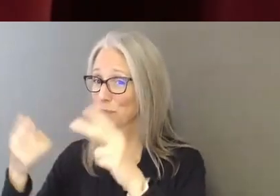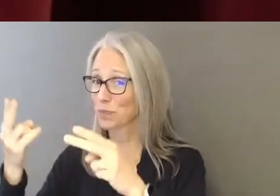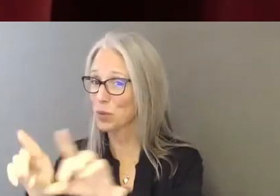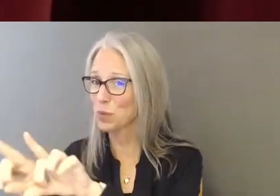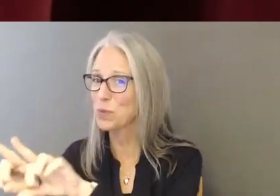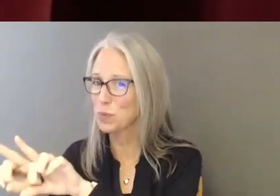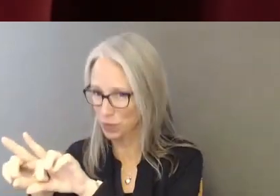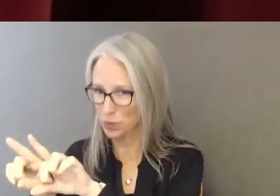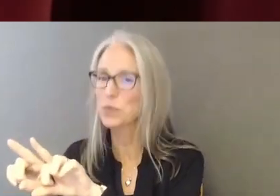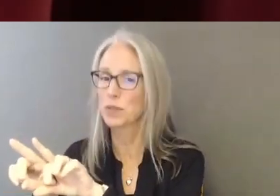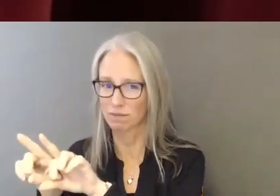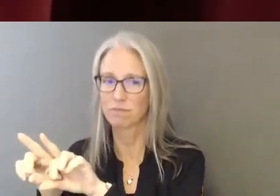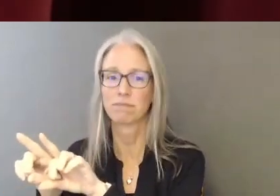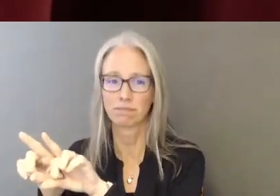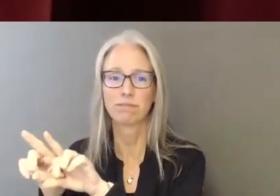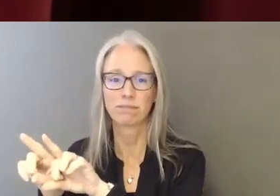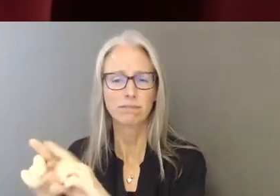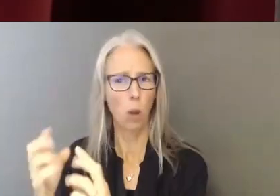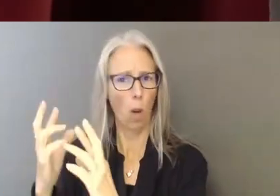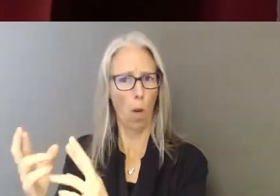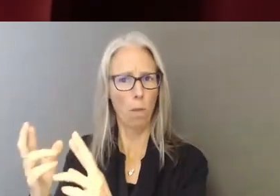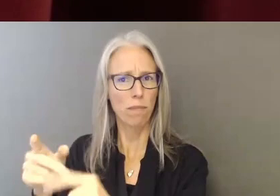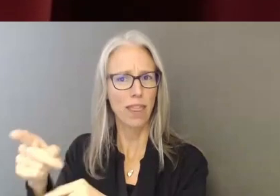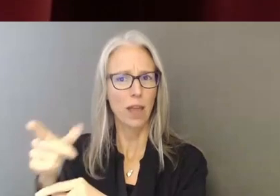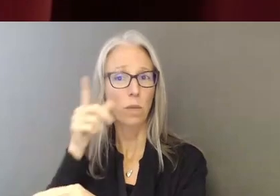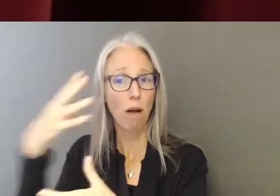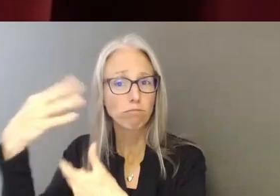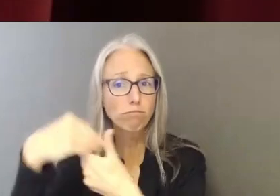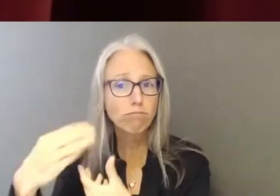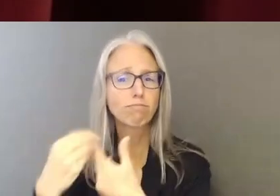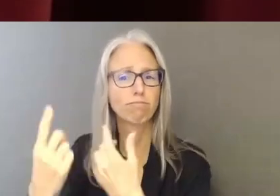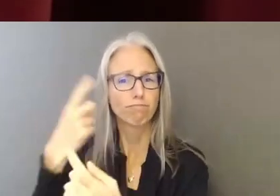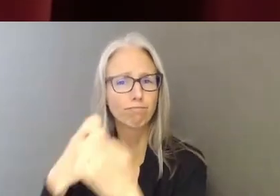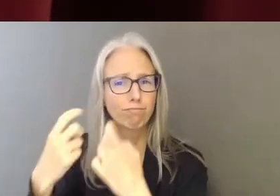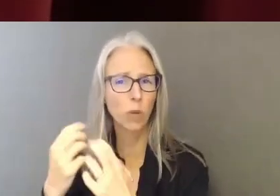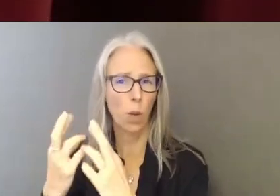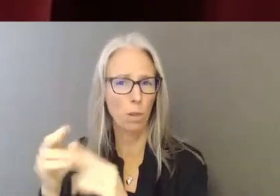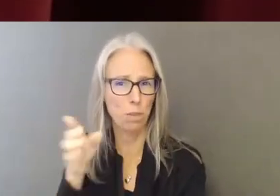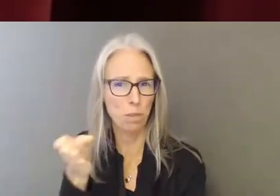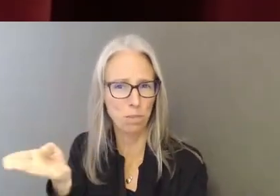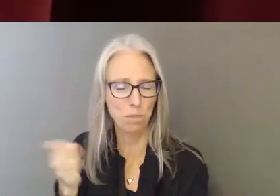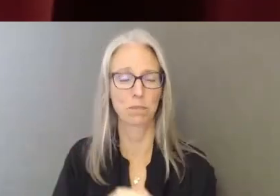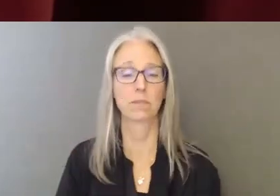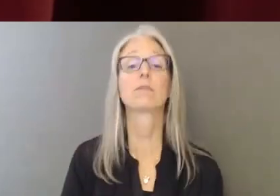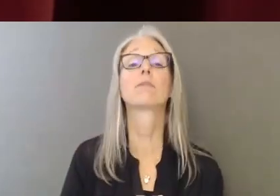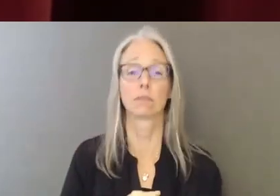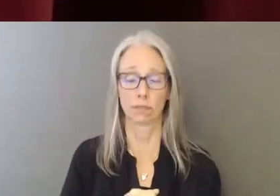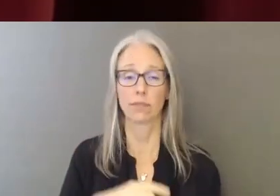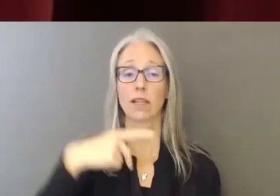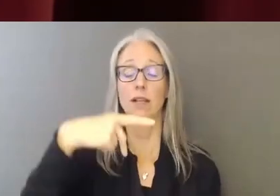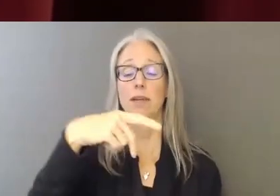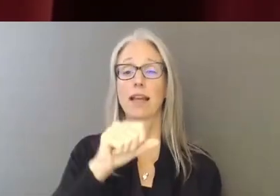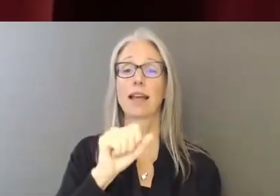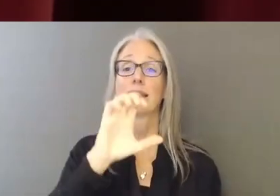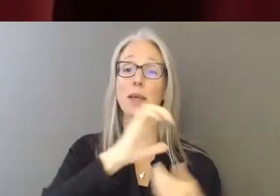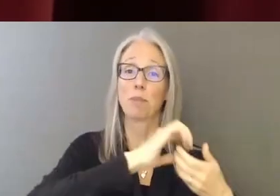virtual attendees. We hope that they'll ask us questions and participate. As you all know, PSC